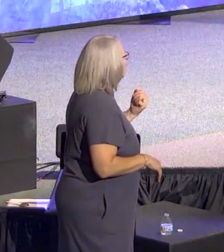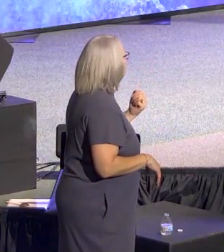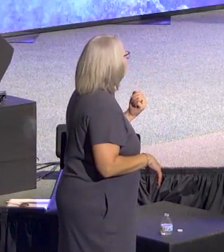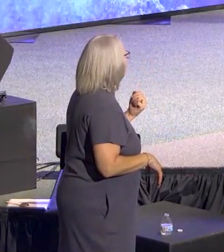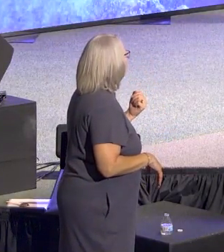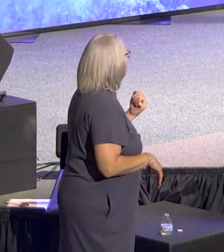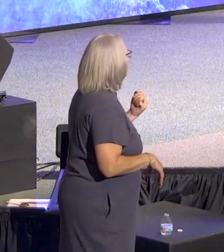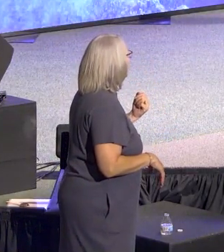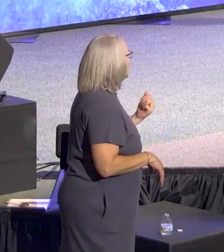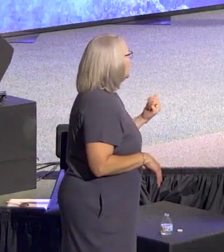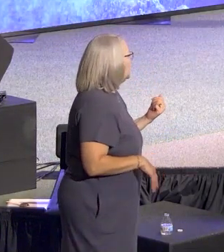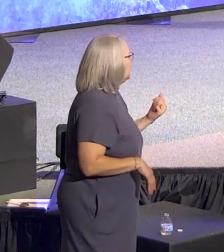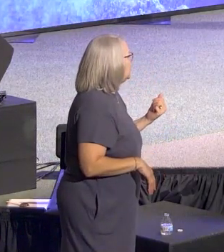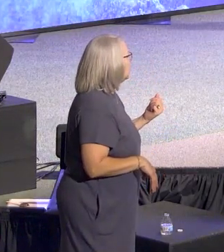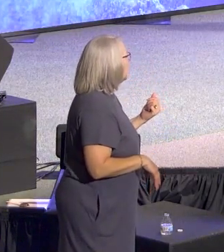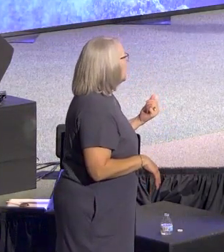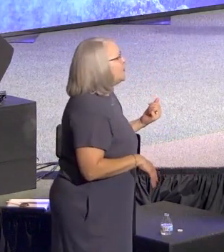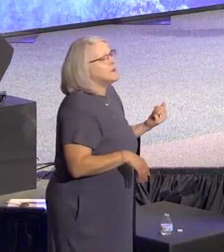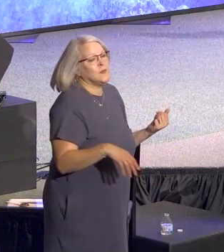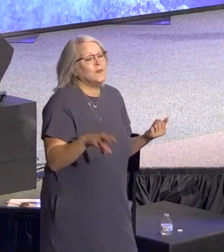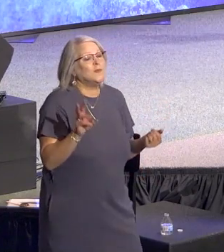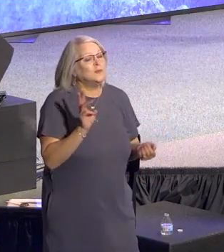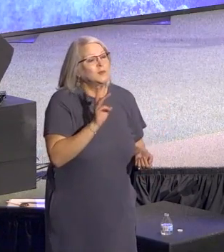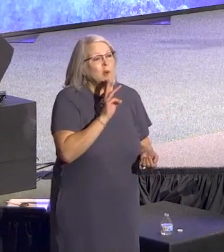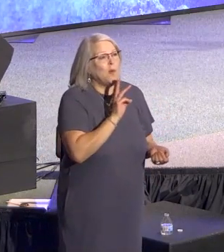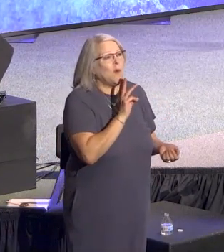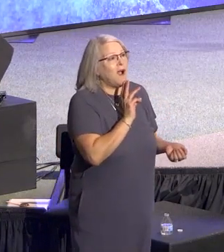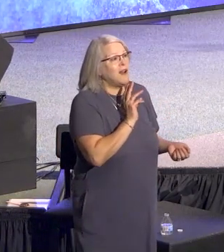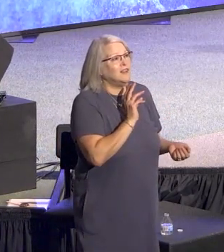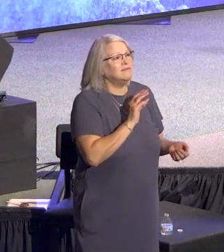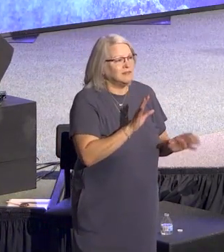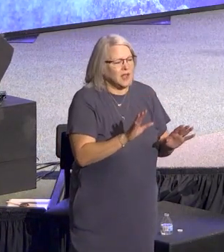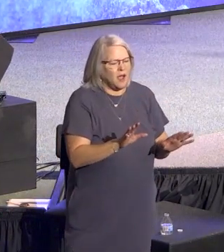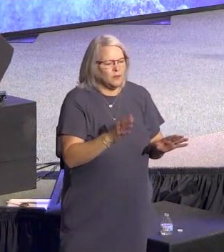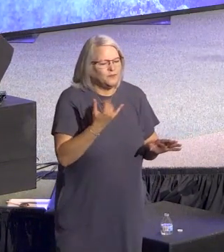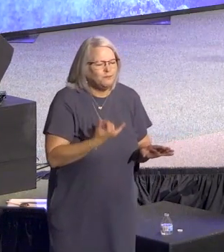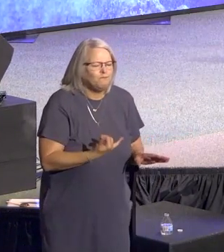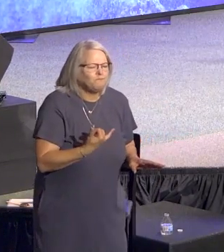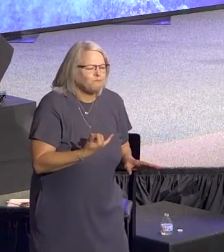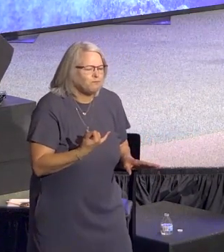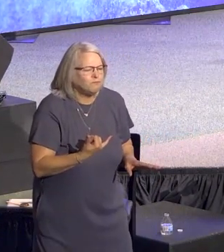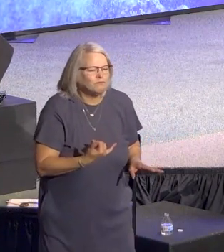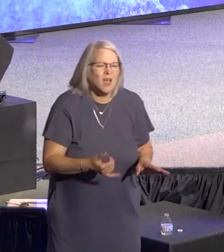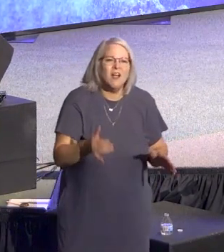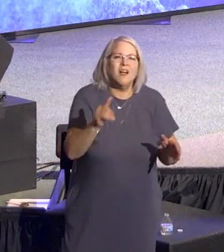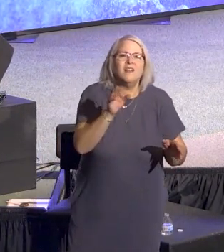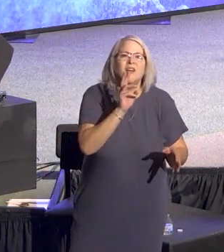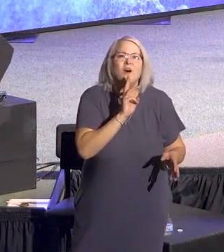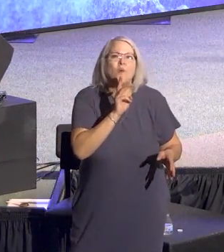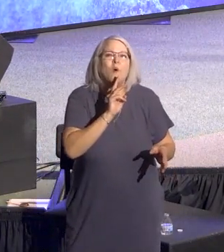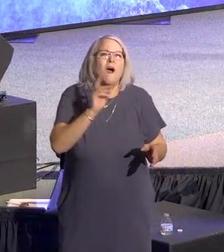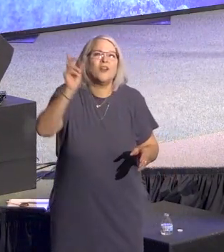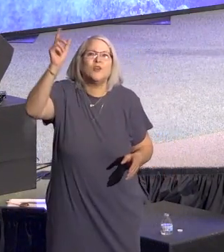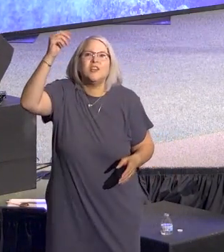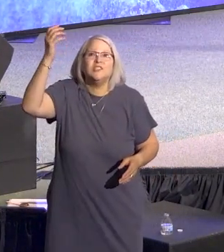Here it is. That's the water, all right? That water is